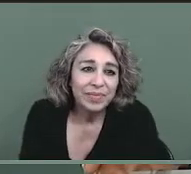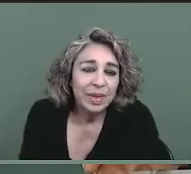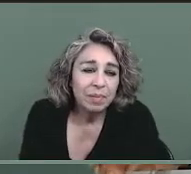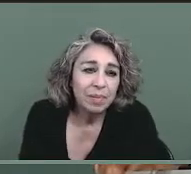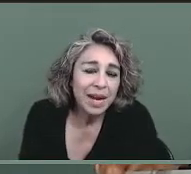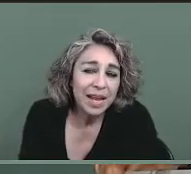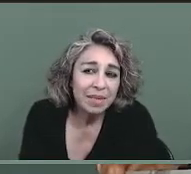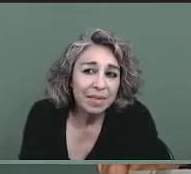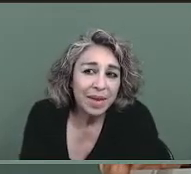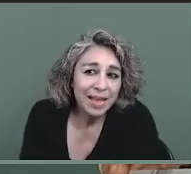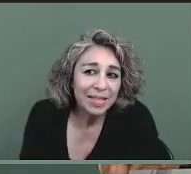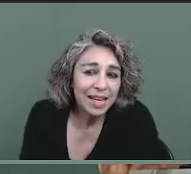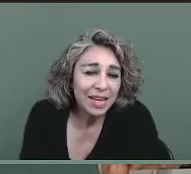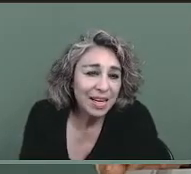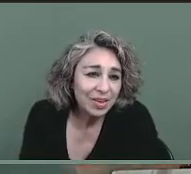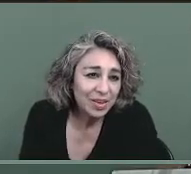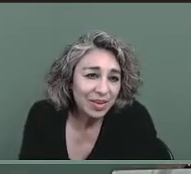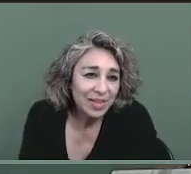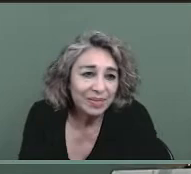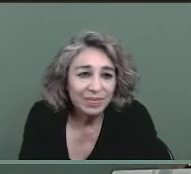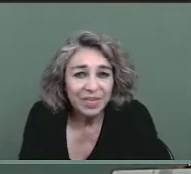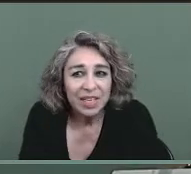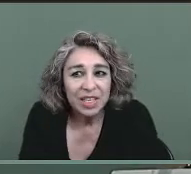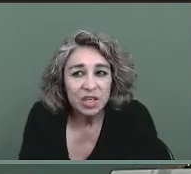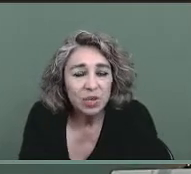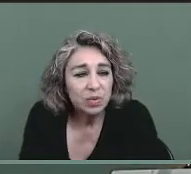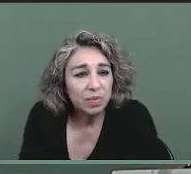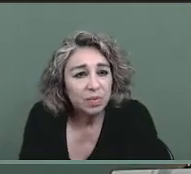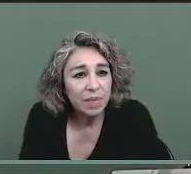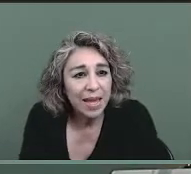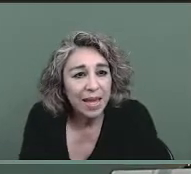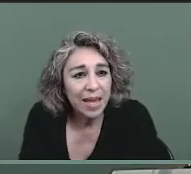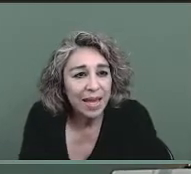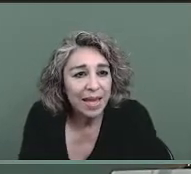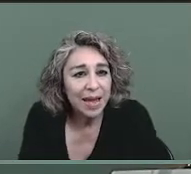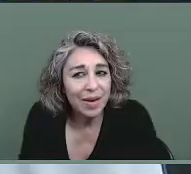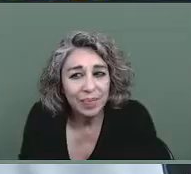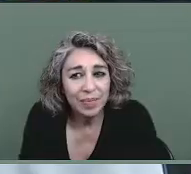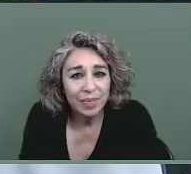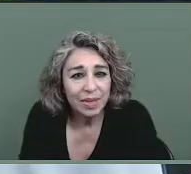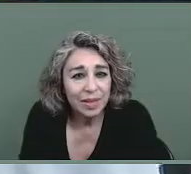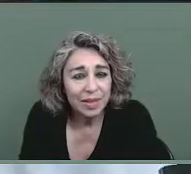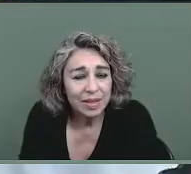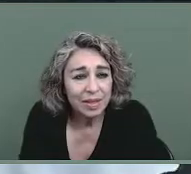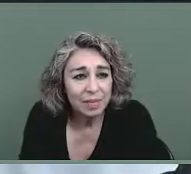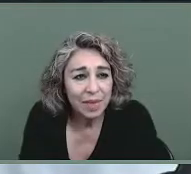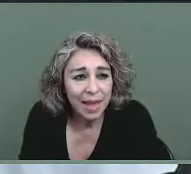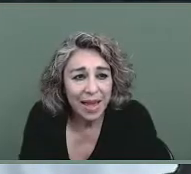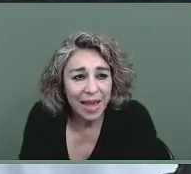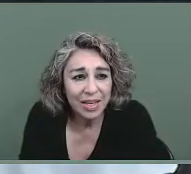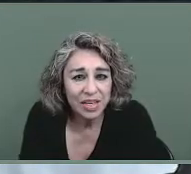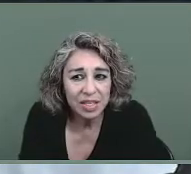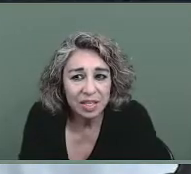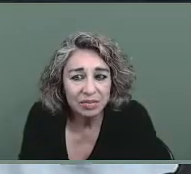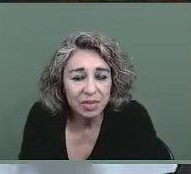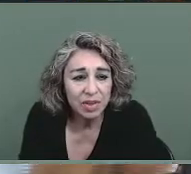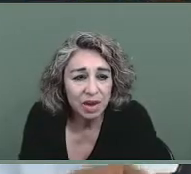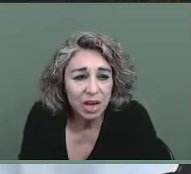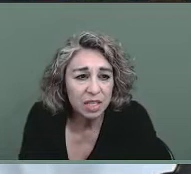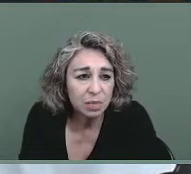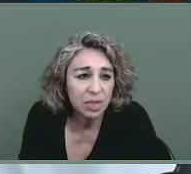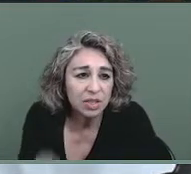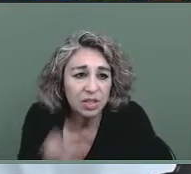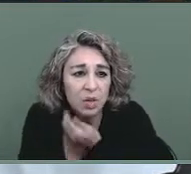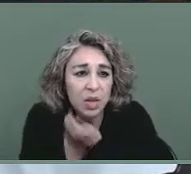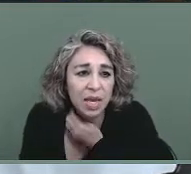but I am asking now noise to make a some actions for the